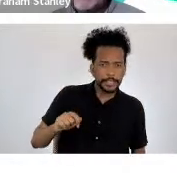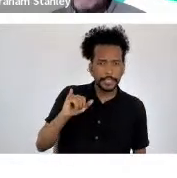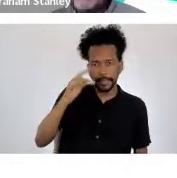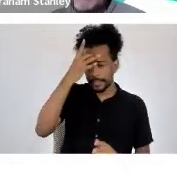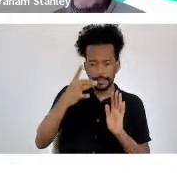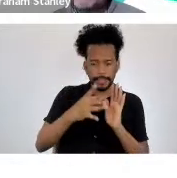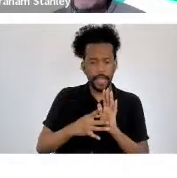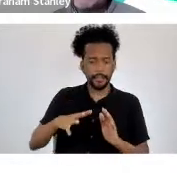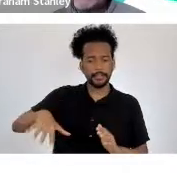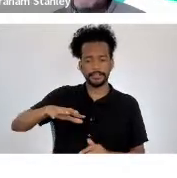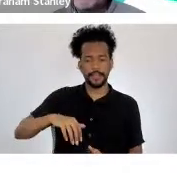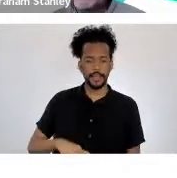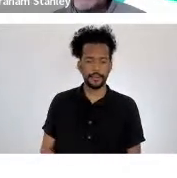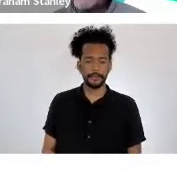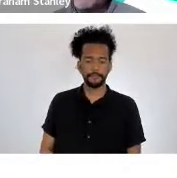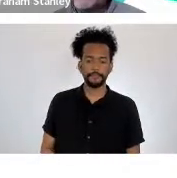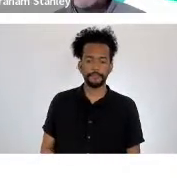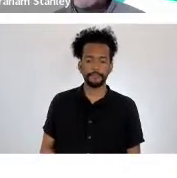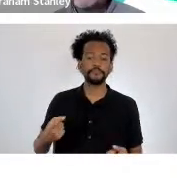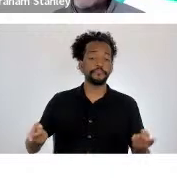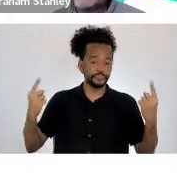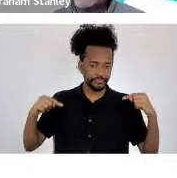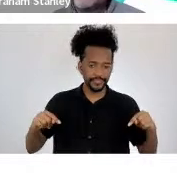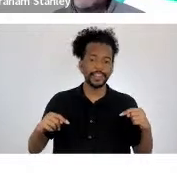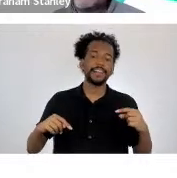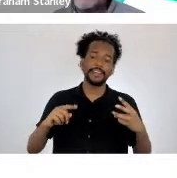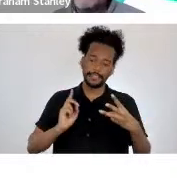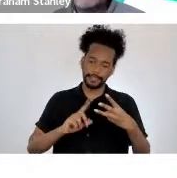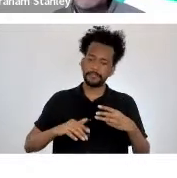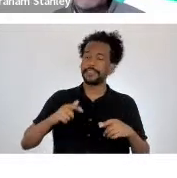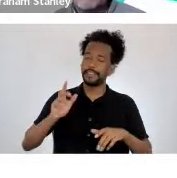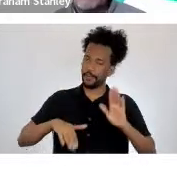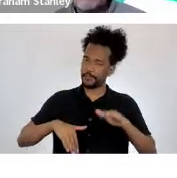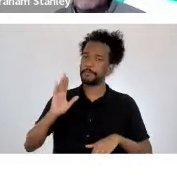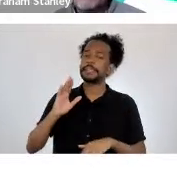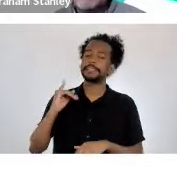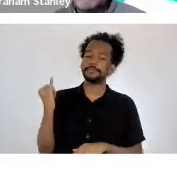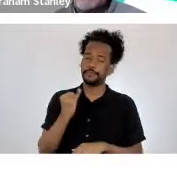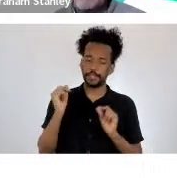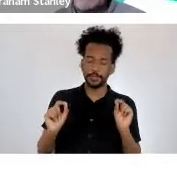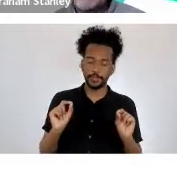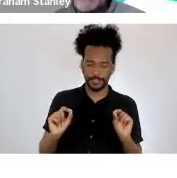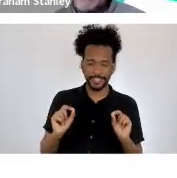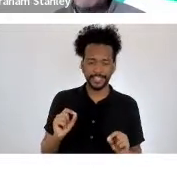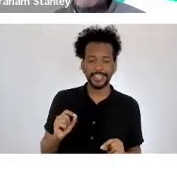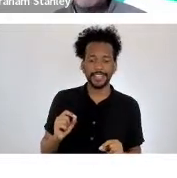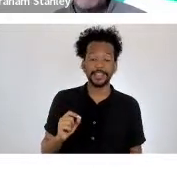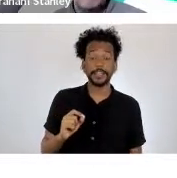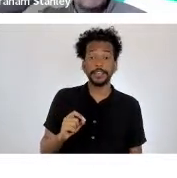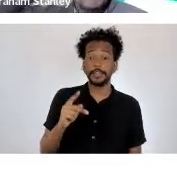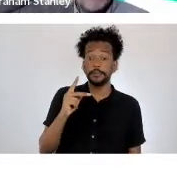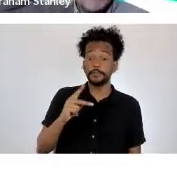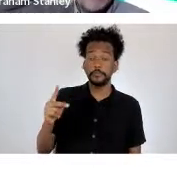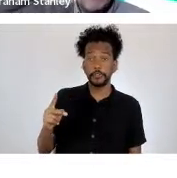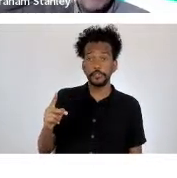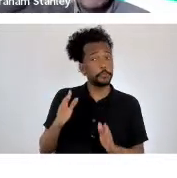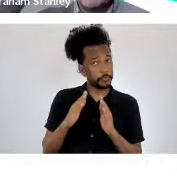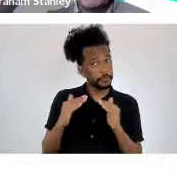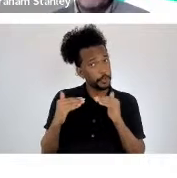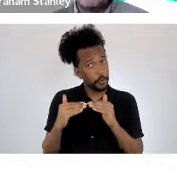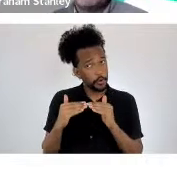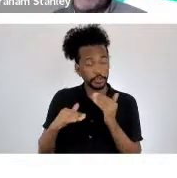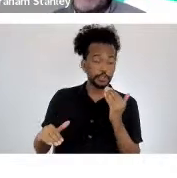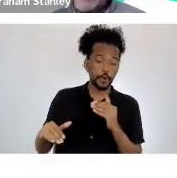Finally, and perhaps most importantly, we asked teachers to agree or disagree with this statement: I have received enough training